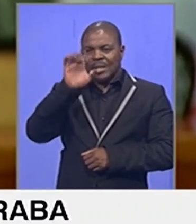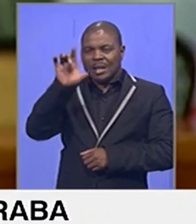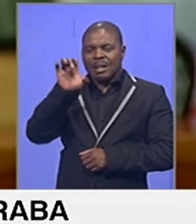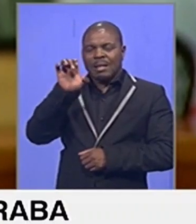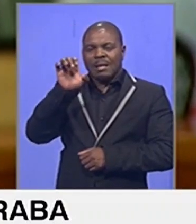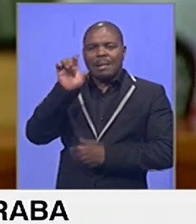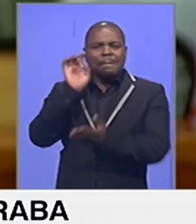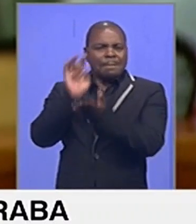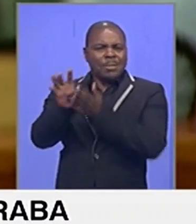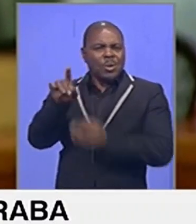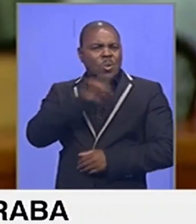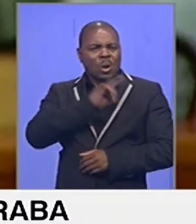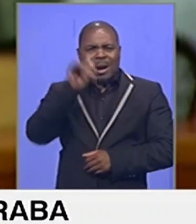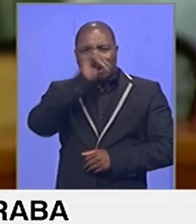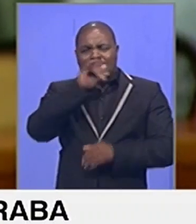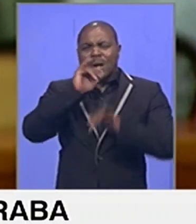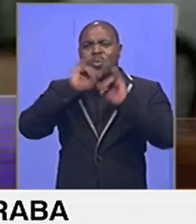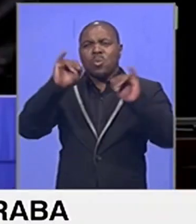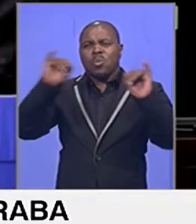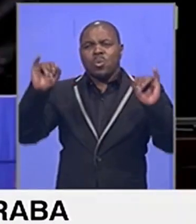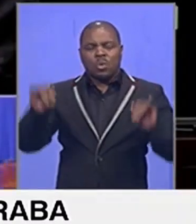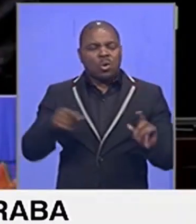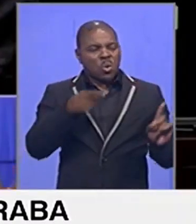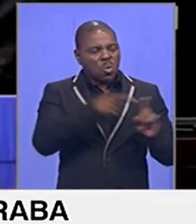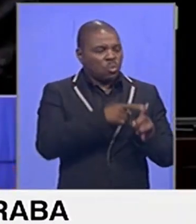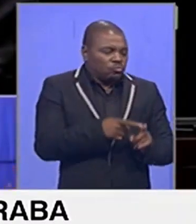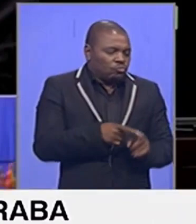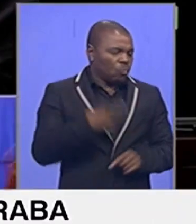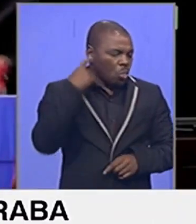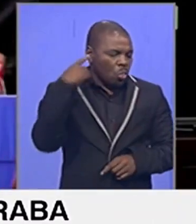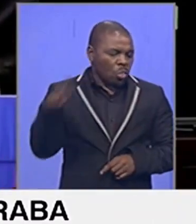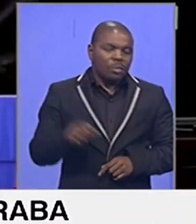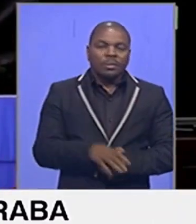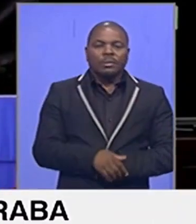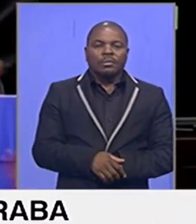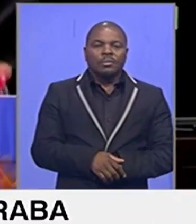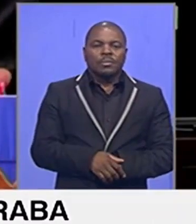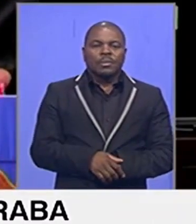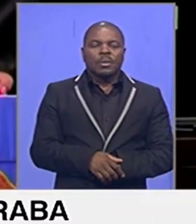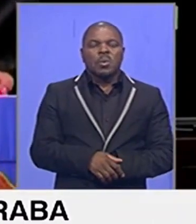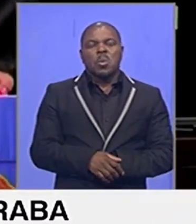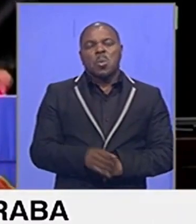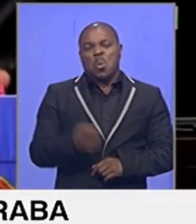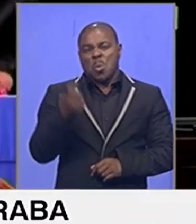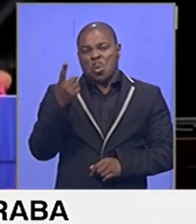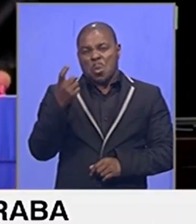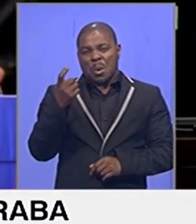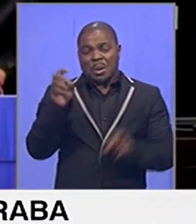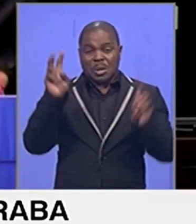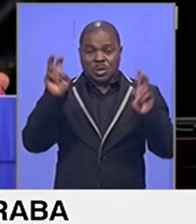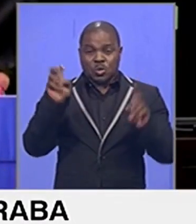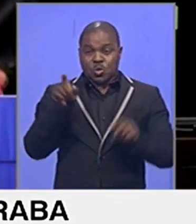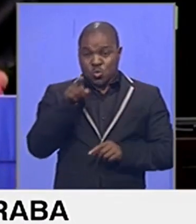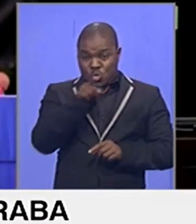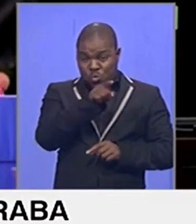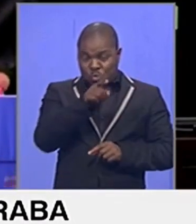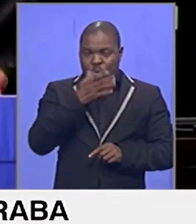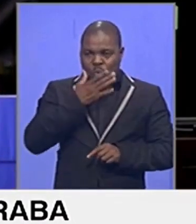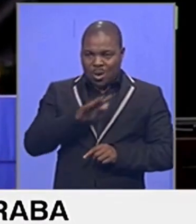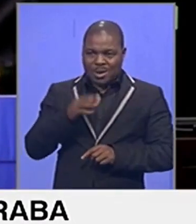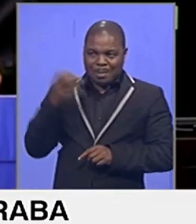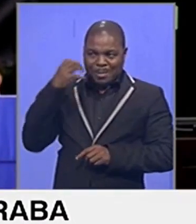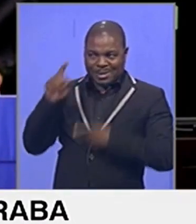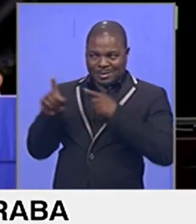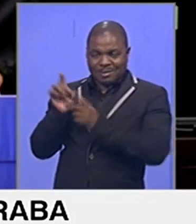ditlolo tsa molao e le mohato o a o qhiletseng thoko. One of the things that this minister who you want to see